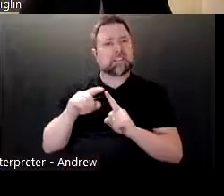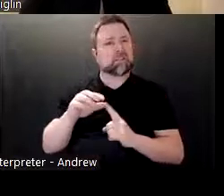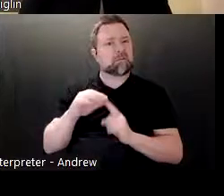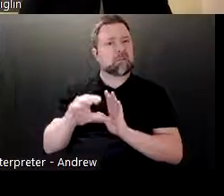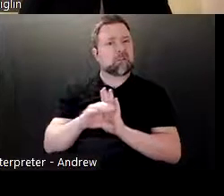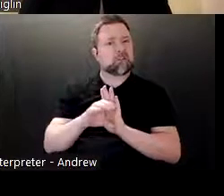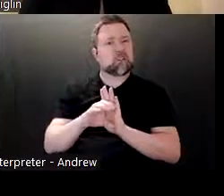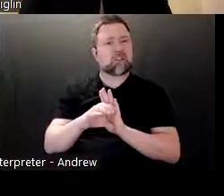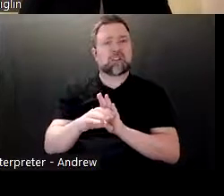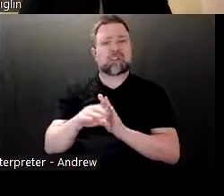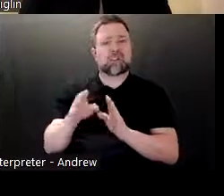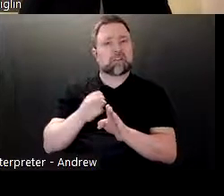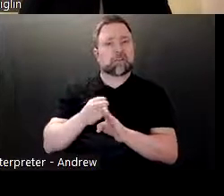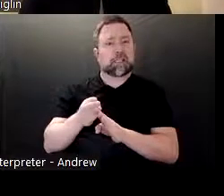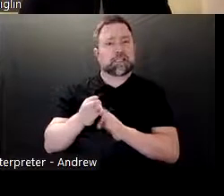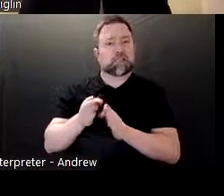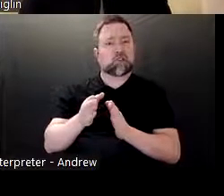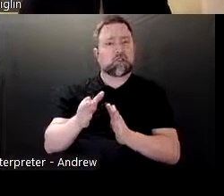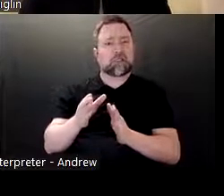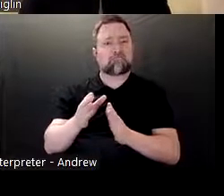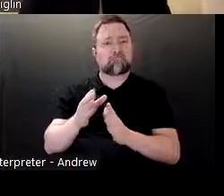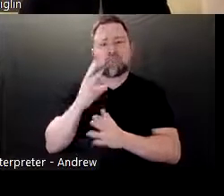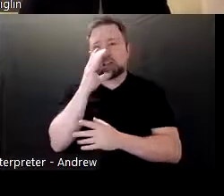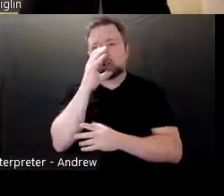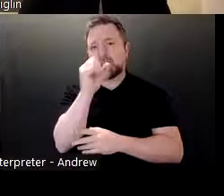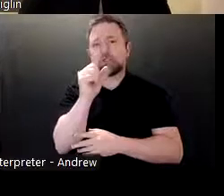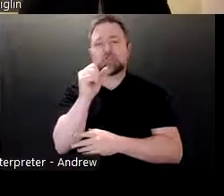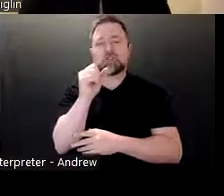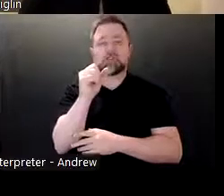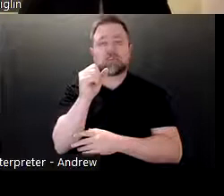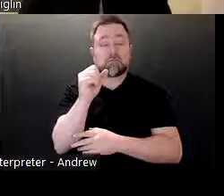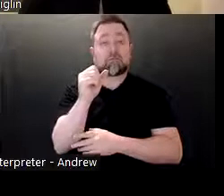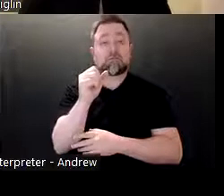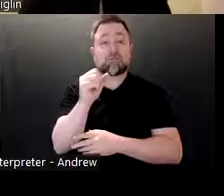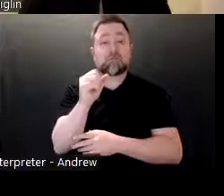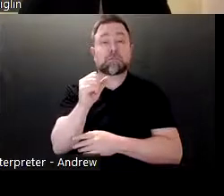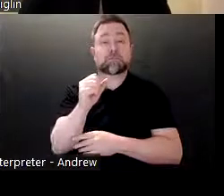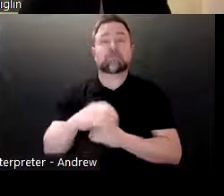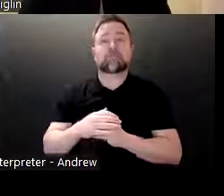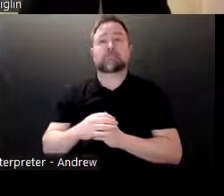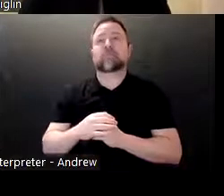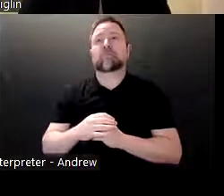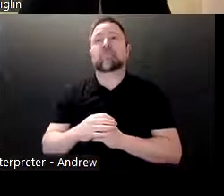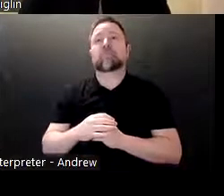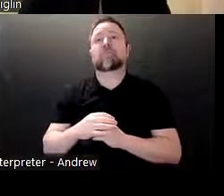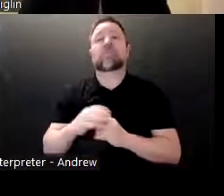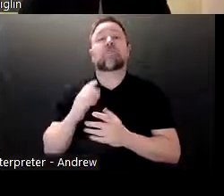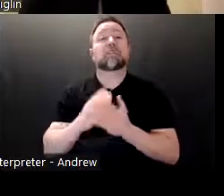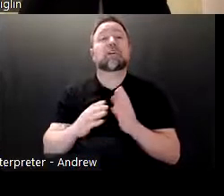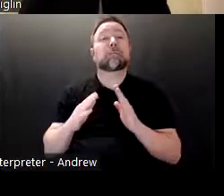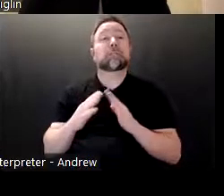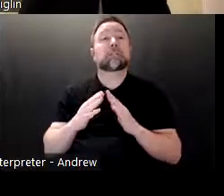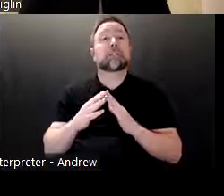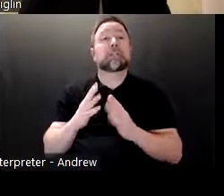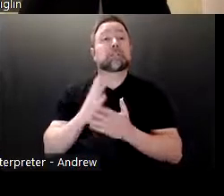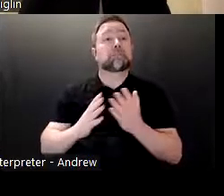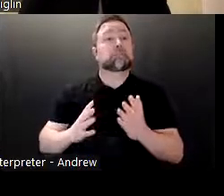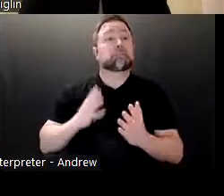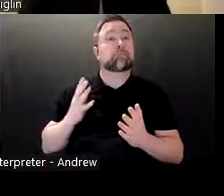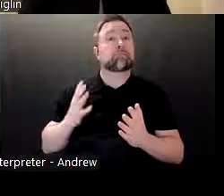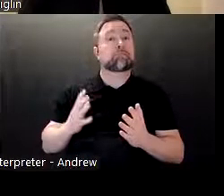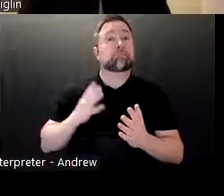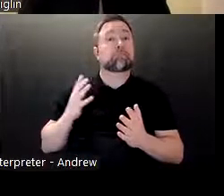street attractions, and they are all worth exploring. Several towns lay claim to some of the most prestigious liberal